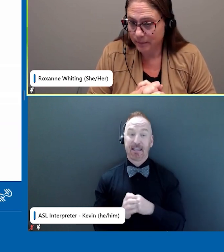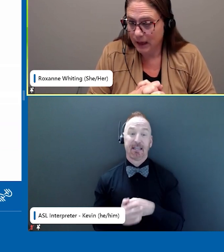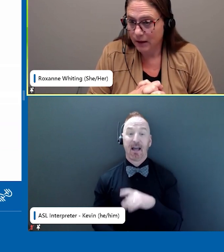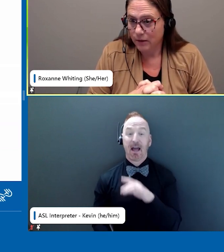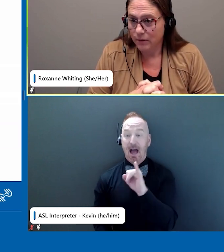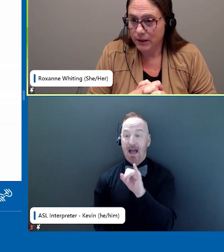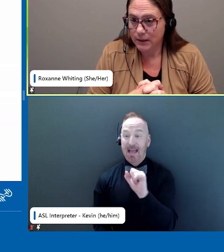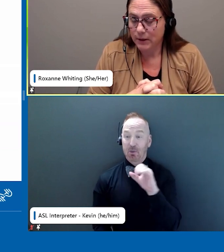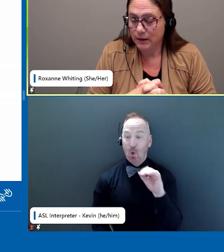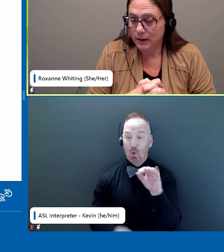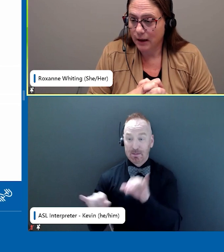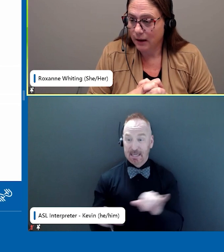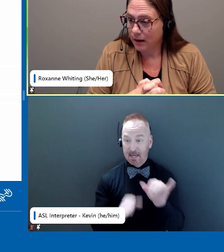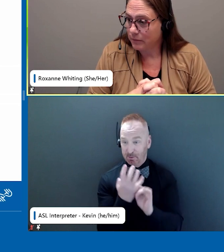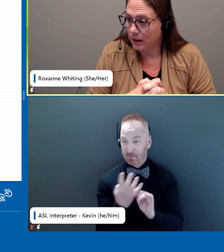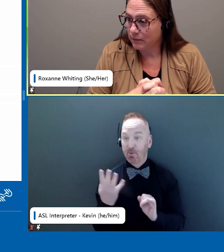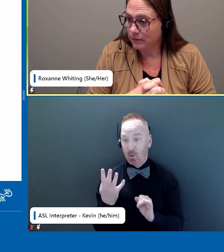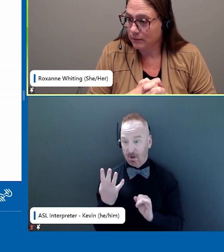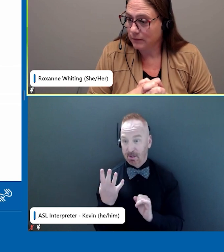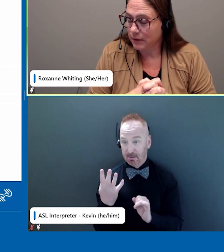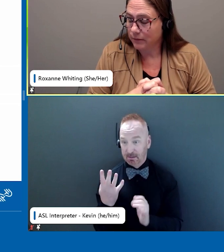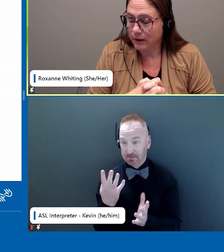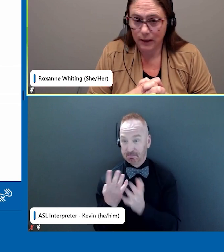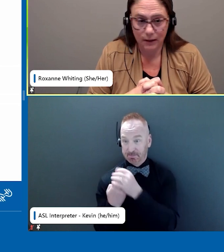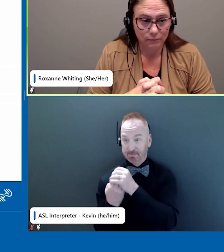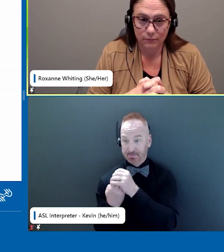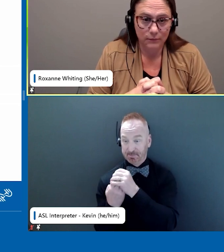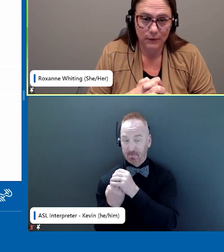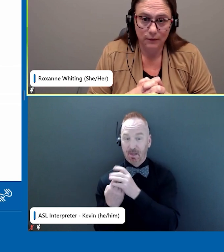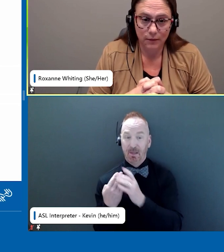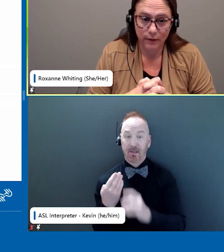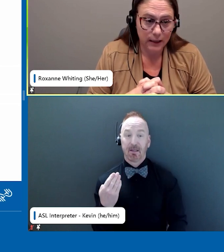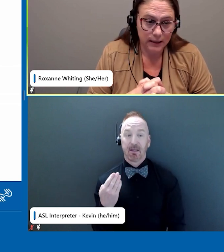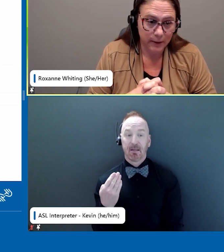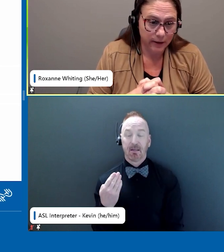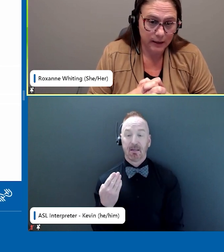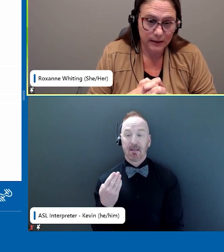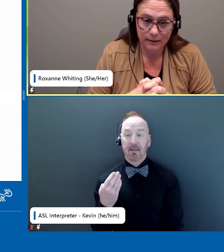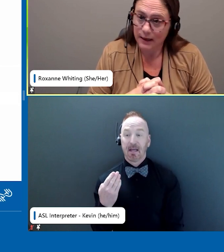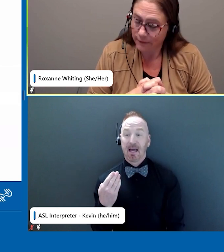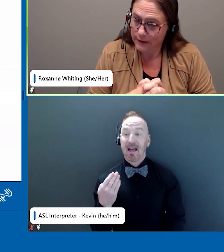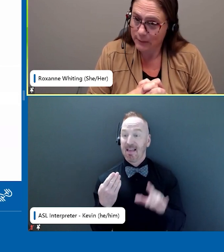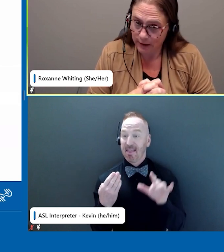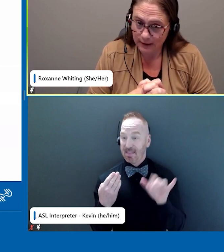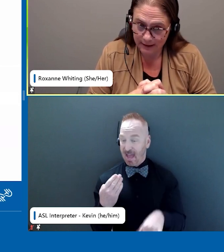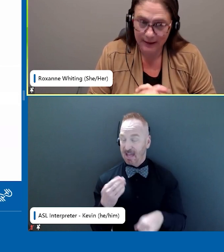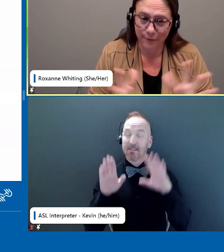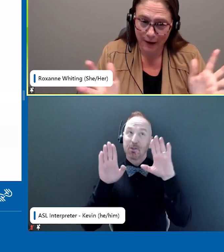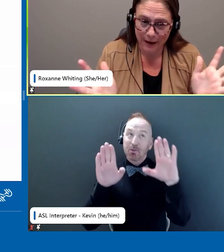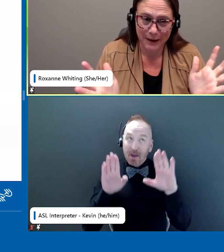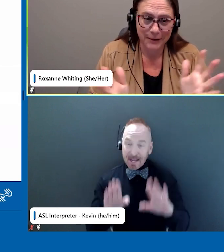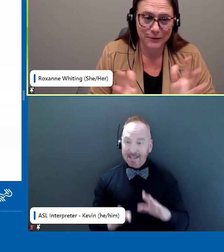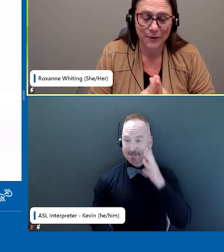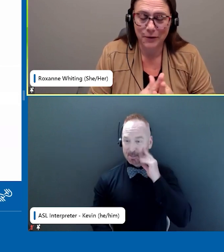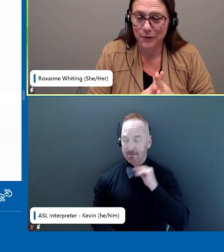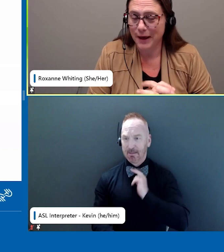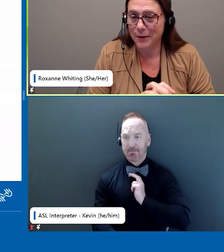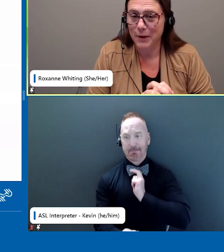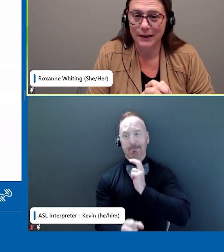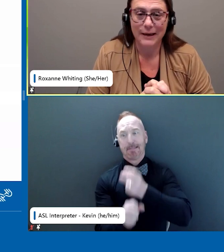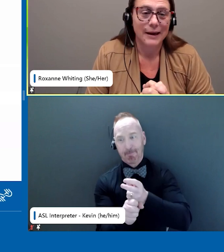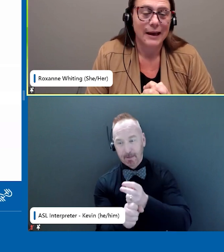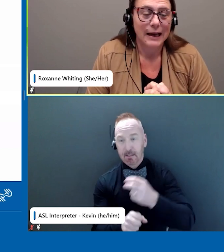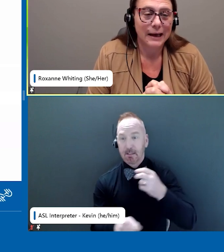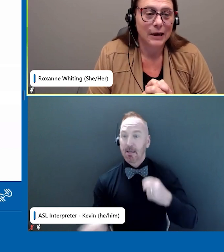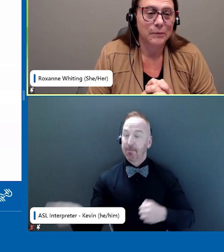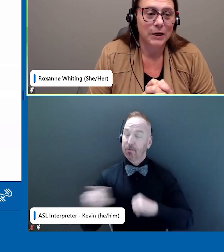standards, which has been a really great experience, tough experience for anybody who's gone through that.